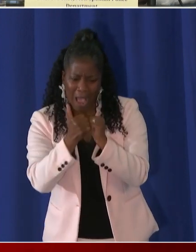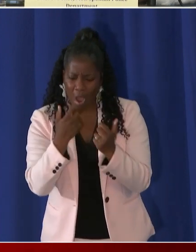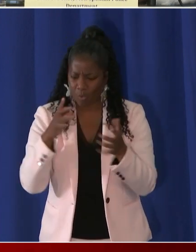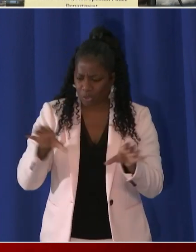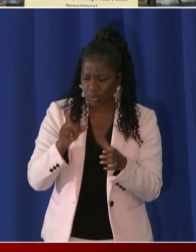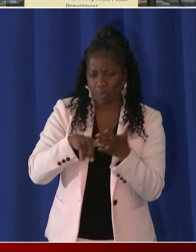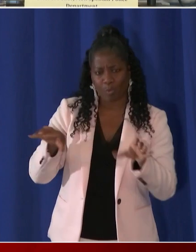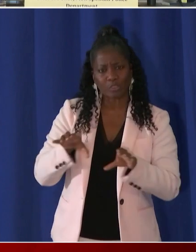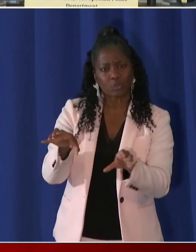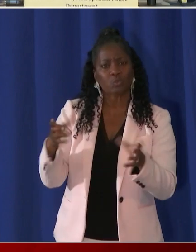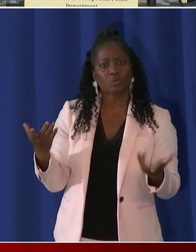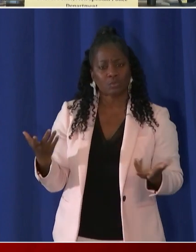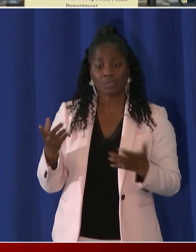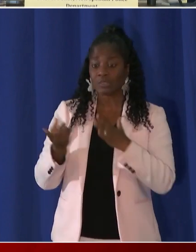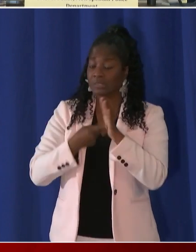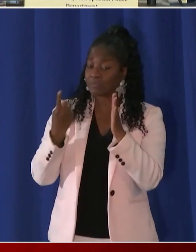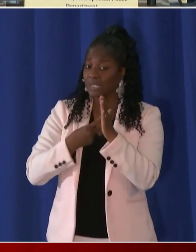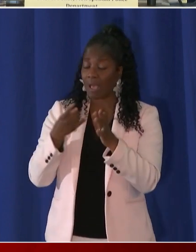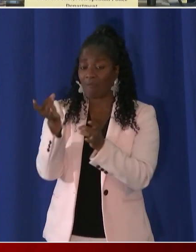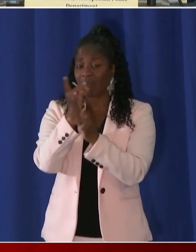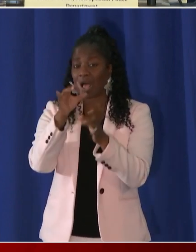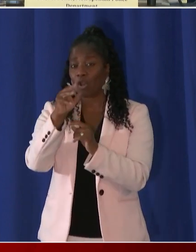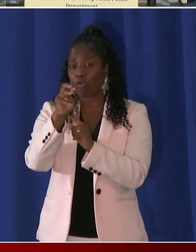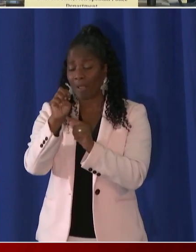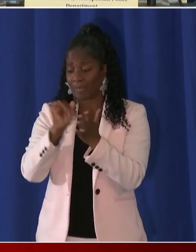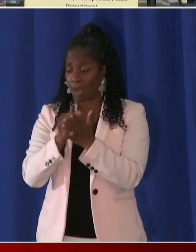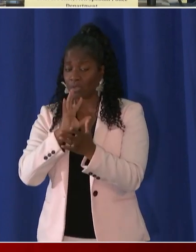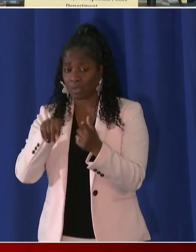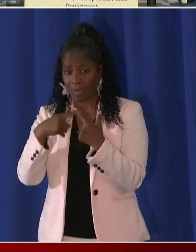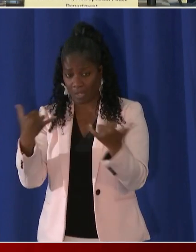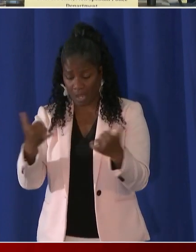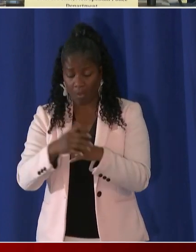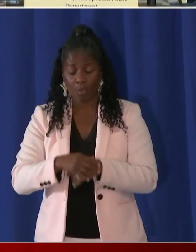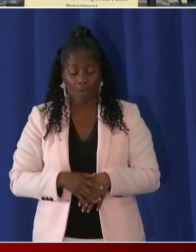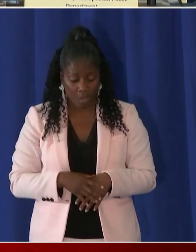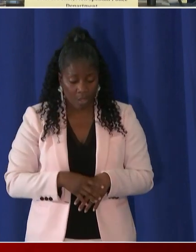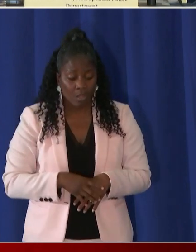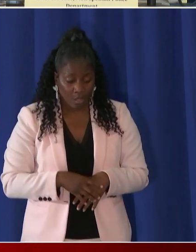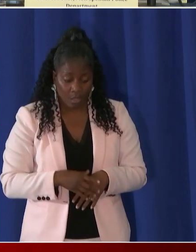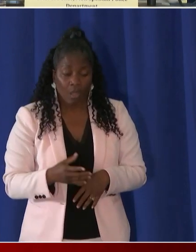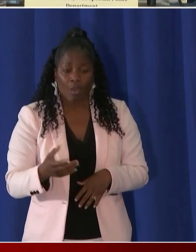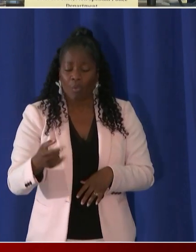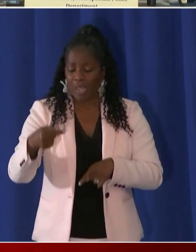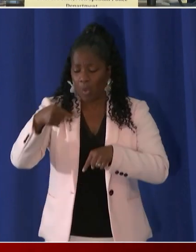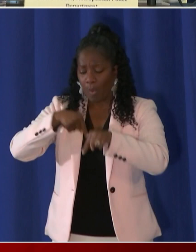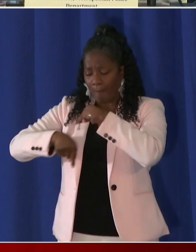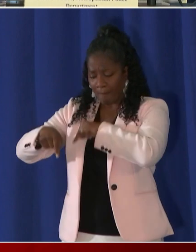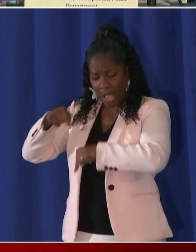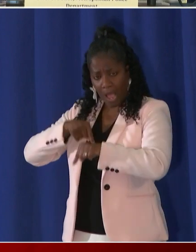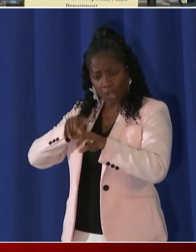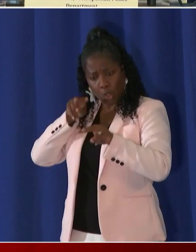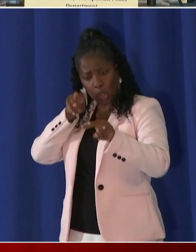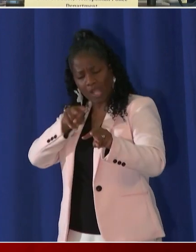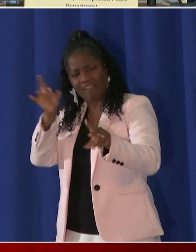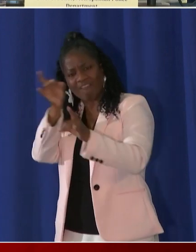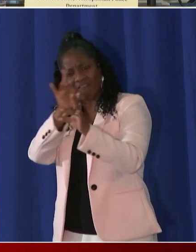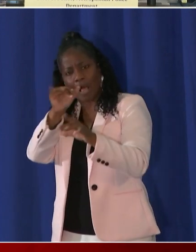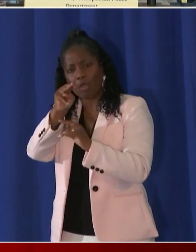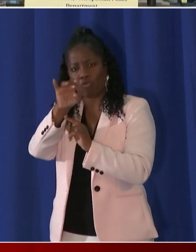things that we do. Some of the violent crime that I want to talk about really quickly. We went back and we did a look at violent crime going